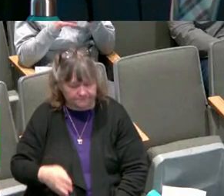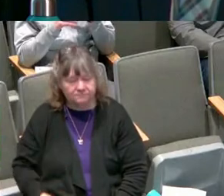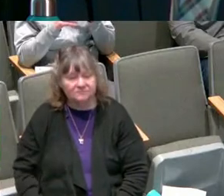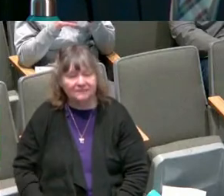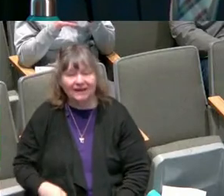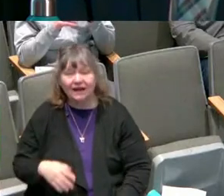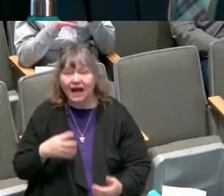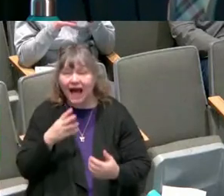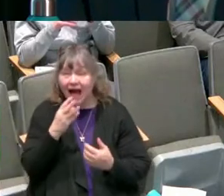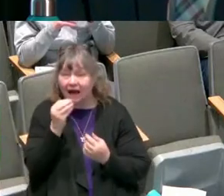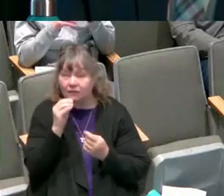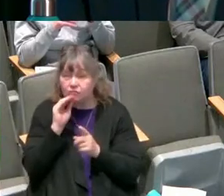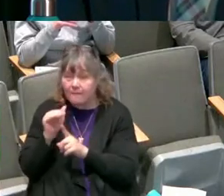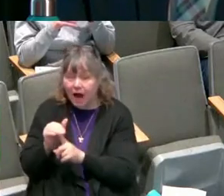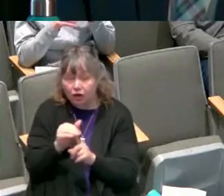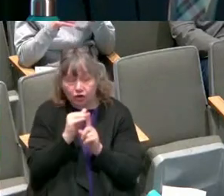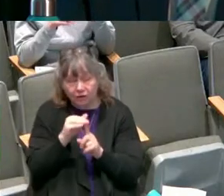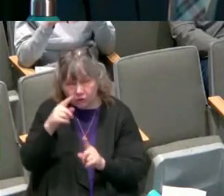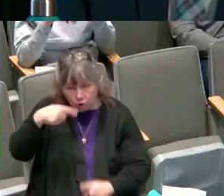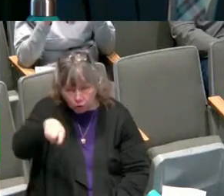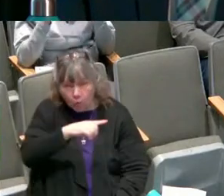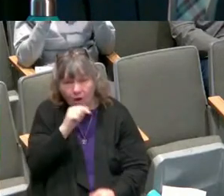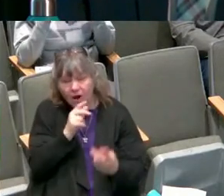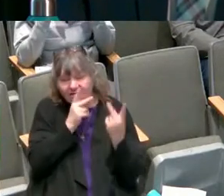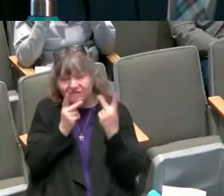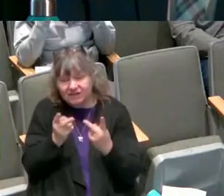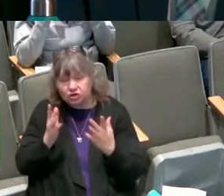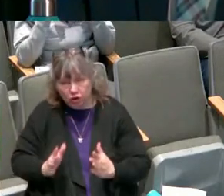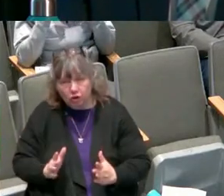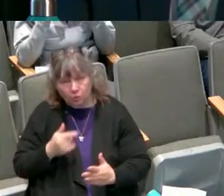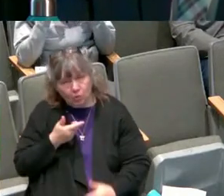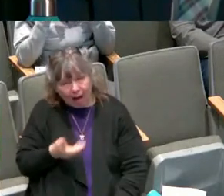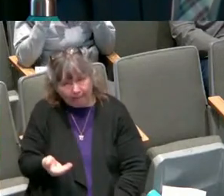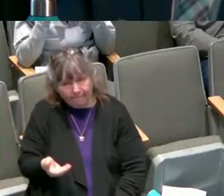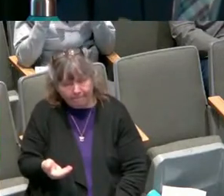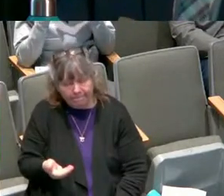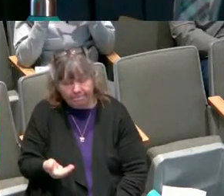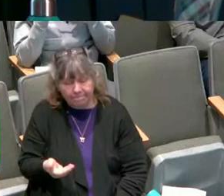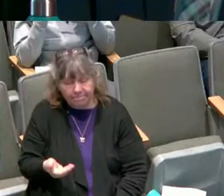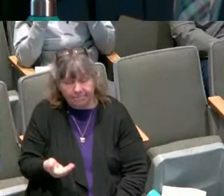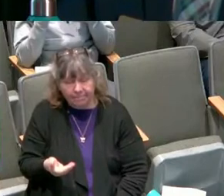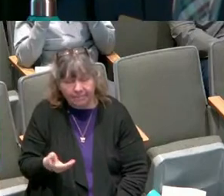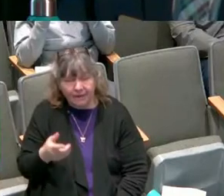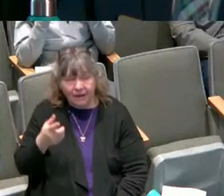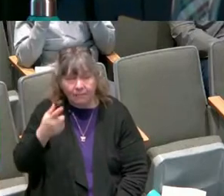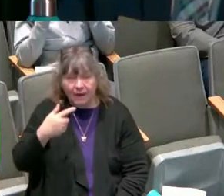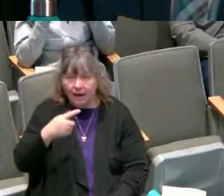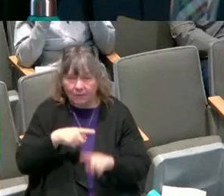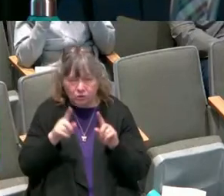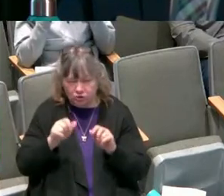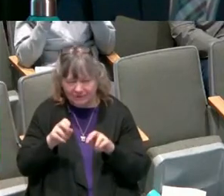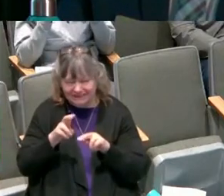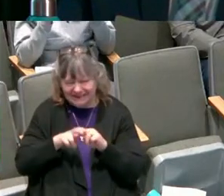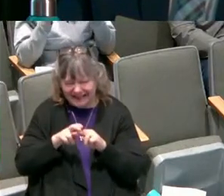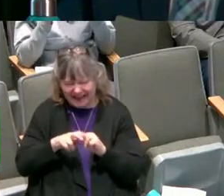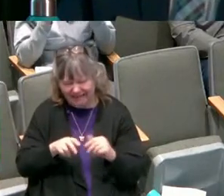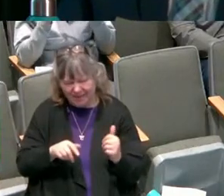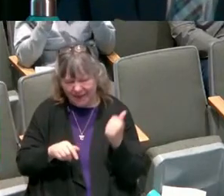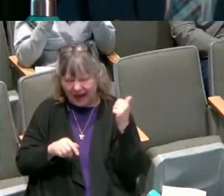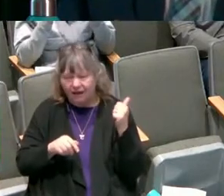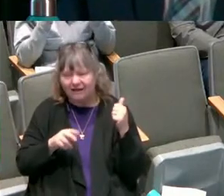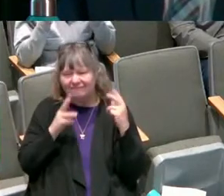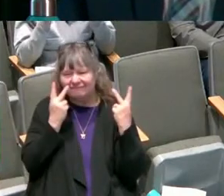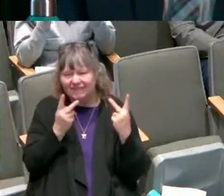as a reminder if you are a visitor you are welcome here and you should be sitting in the back in that